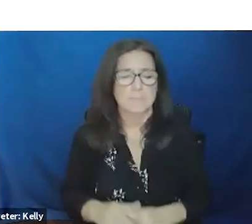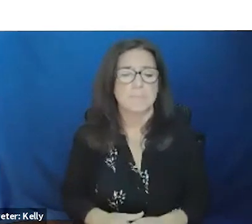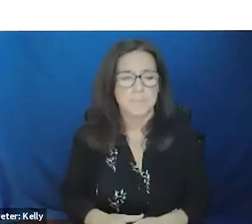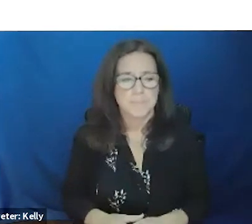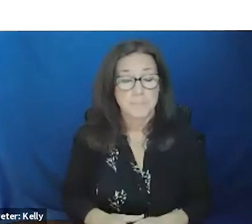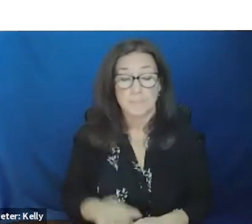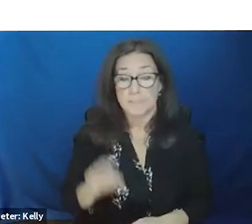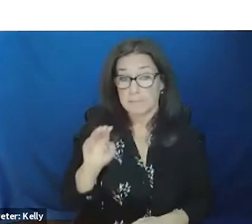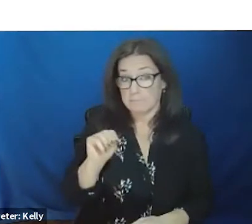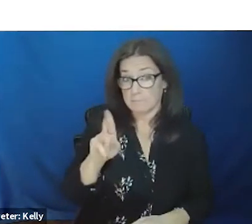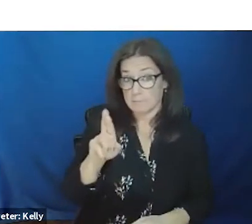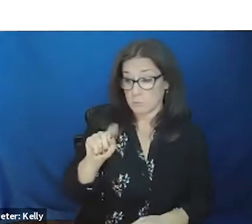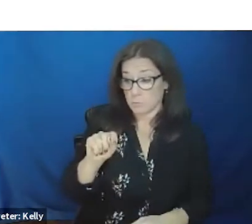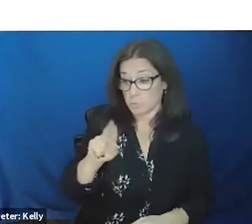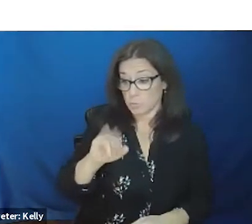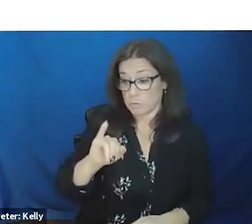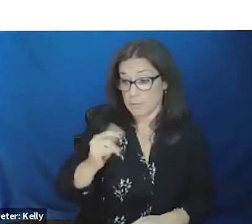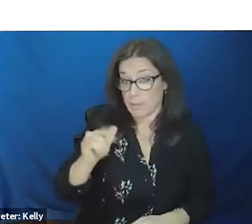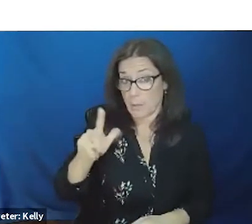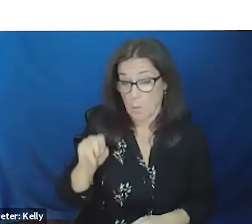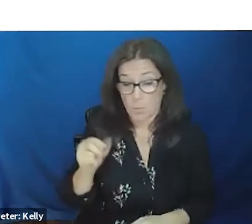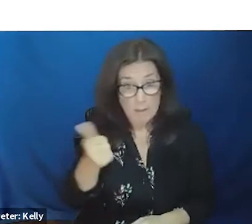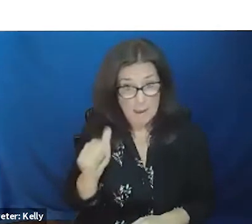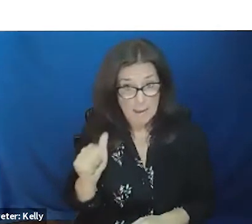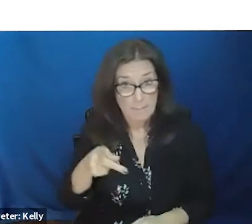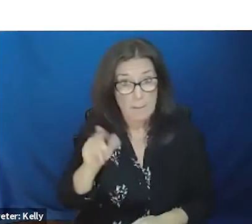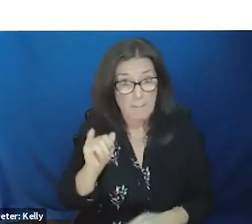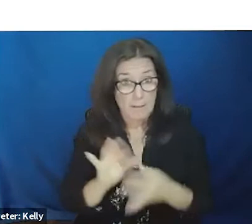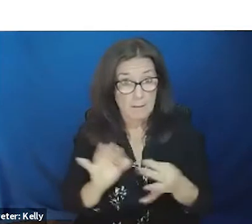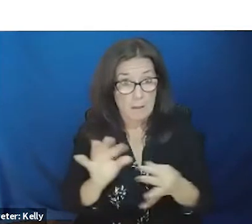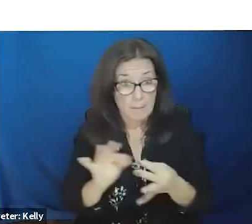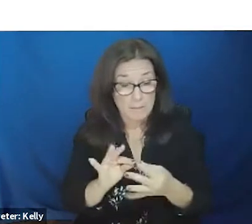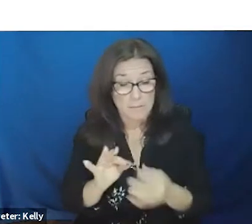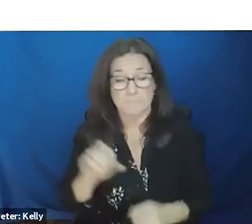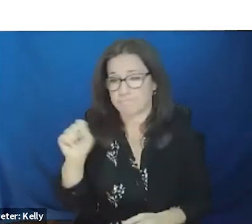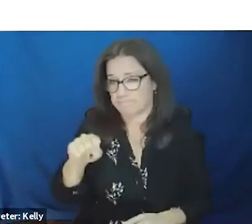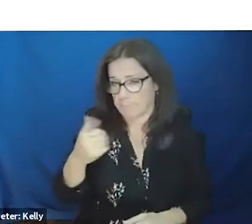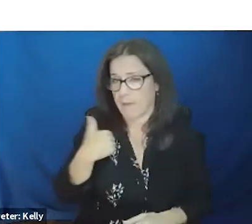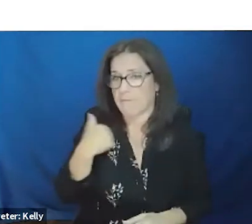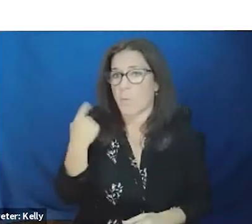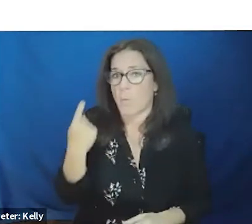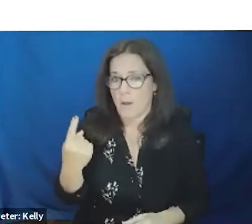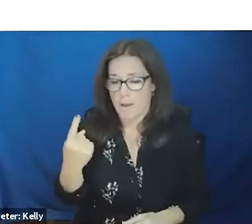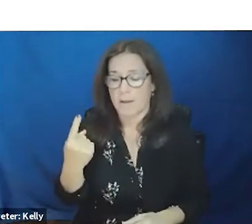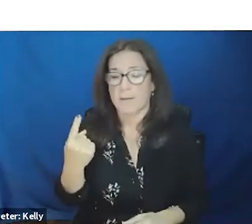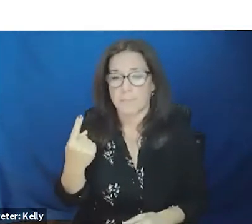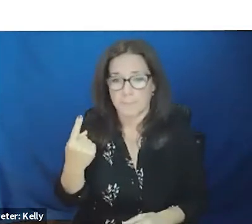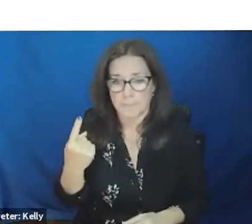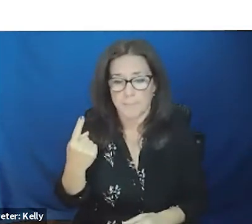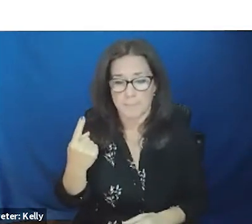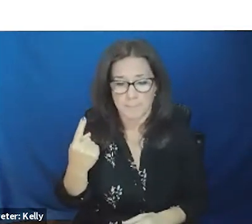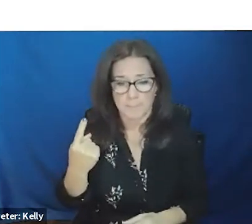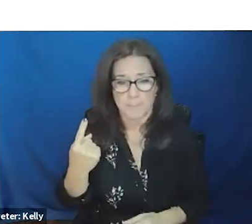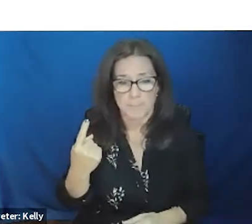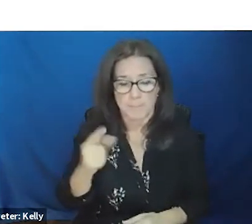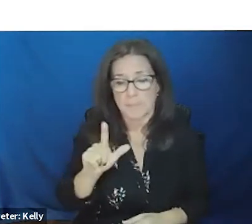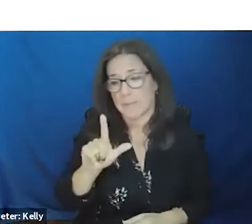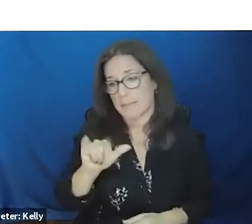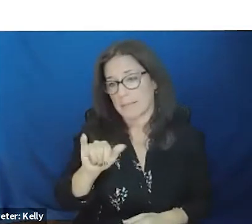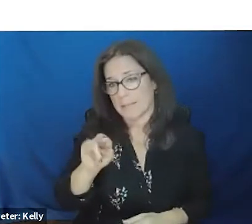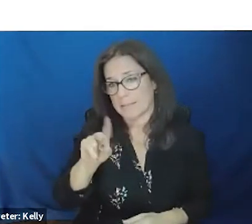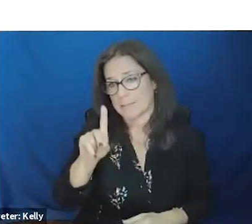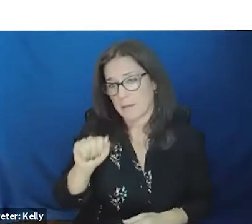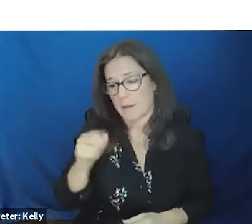Trujillo, is that true? That's correct. We have Thank you. one public comment, Linda